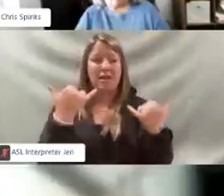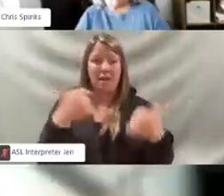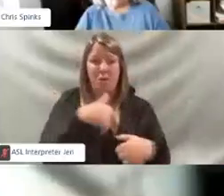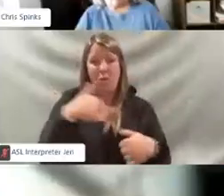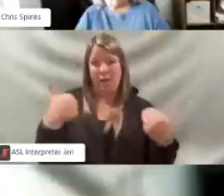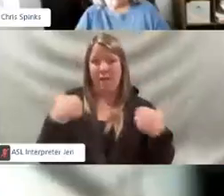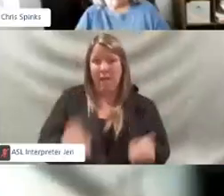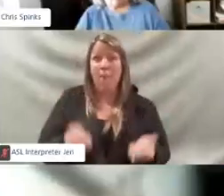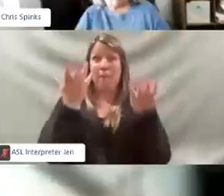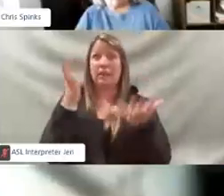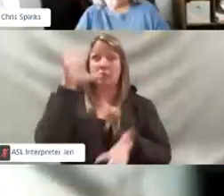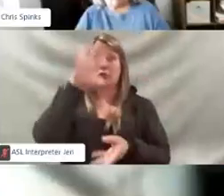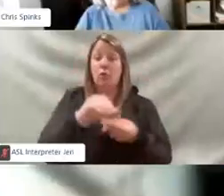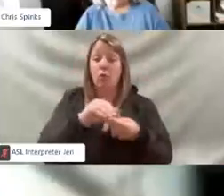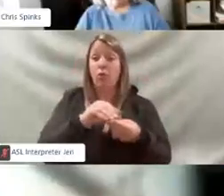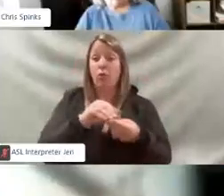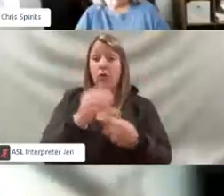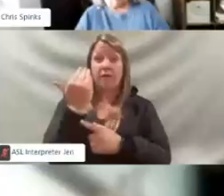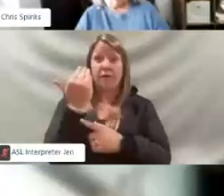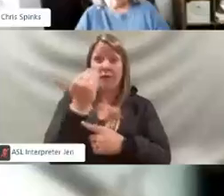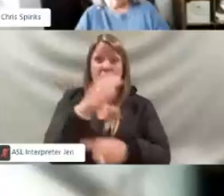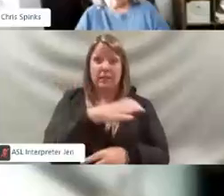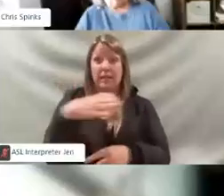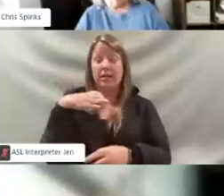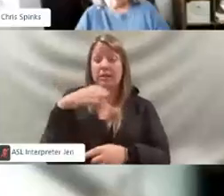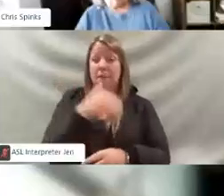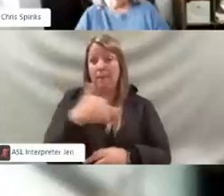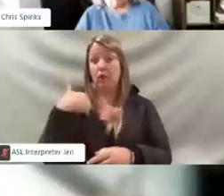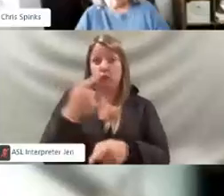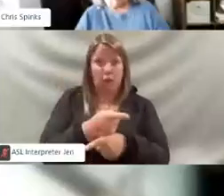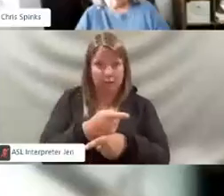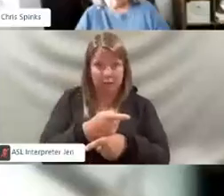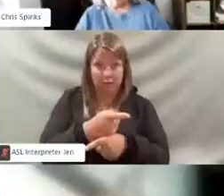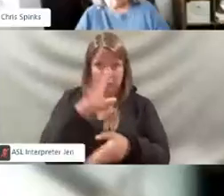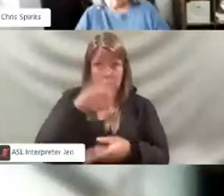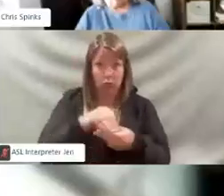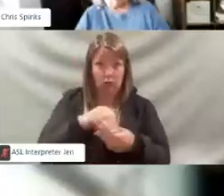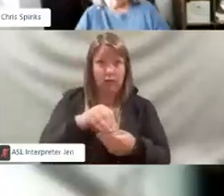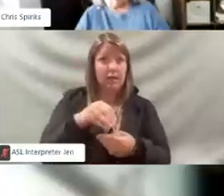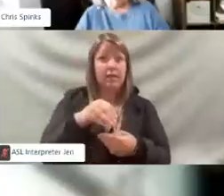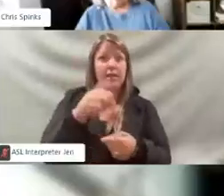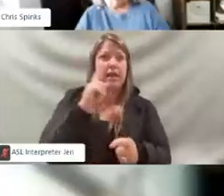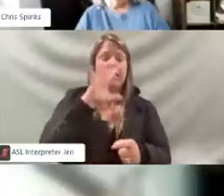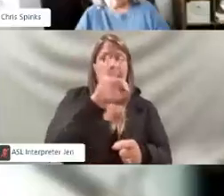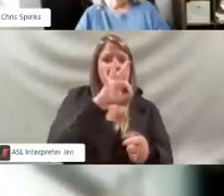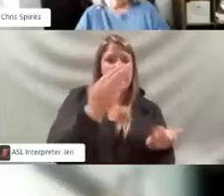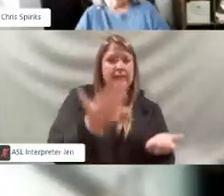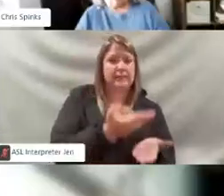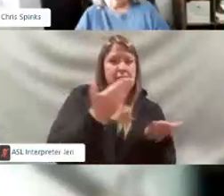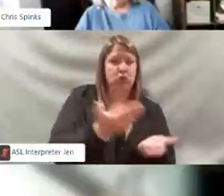we have? Because we have 15 council members, right? Total? I think we have not, is it 9 present